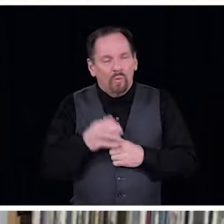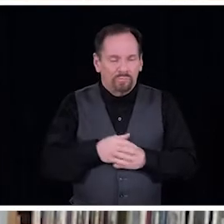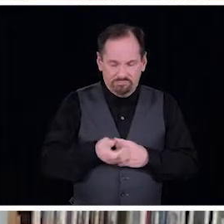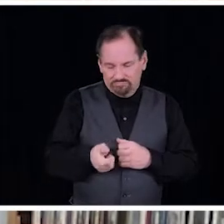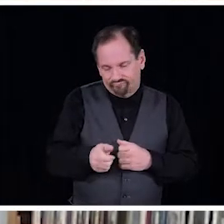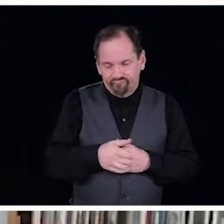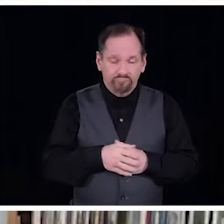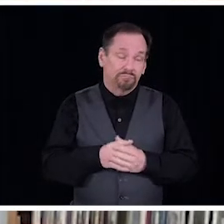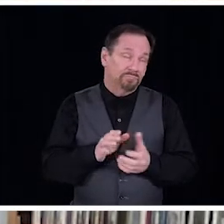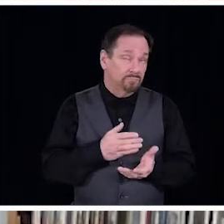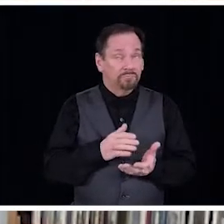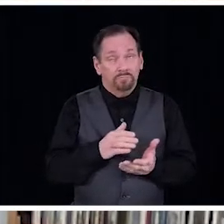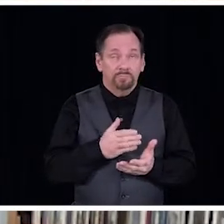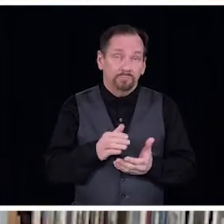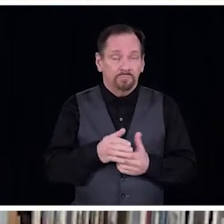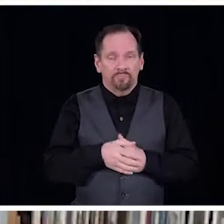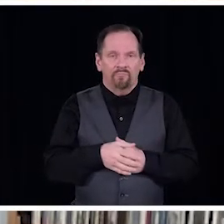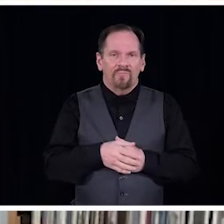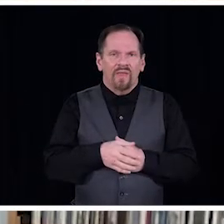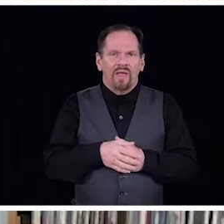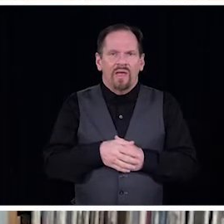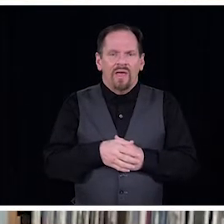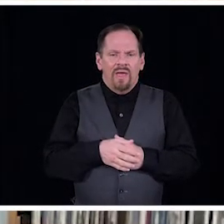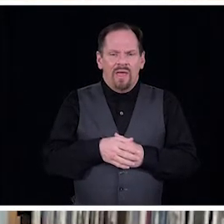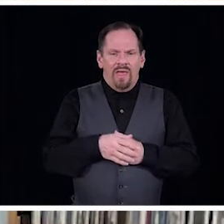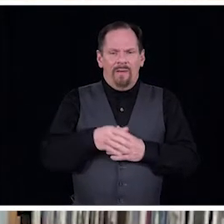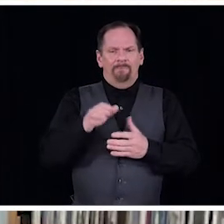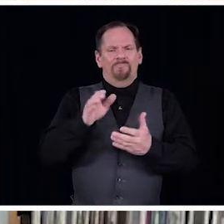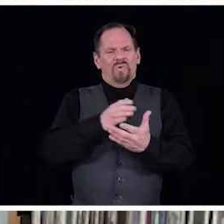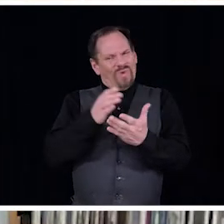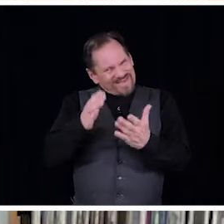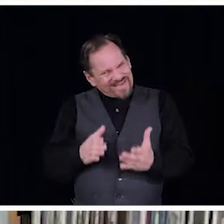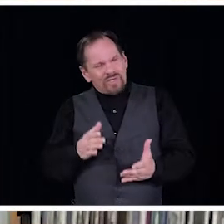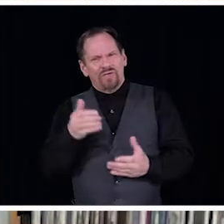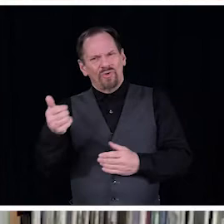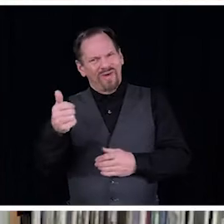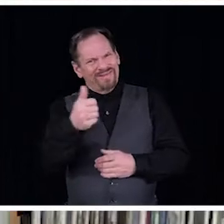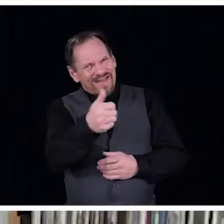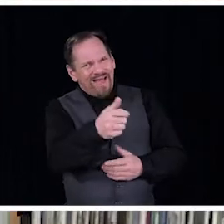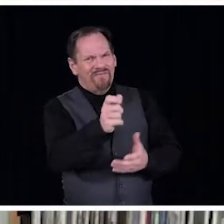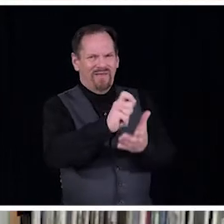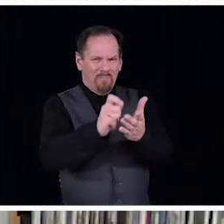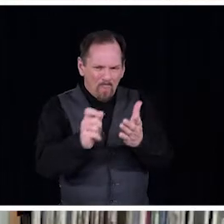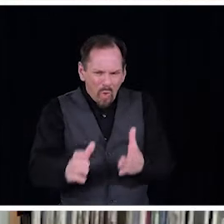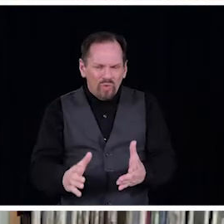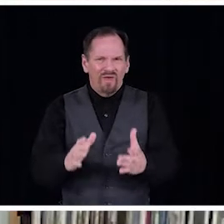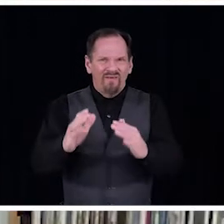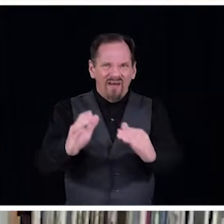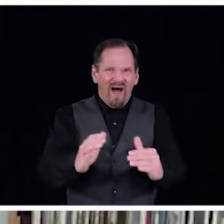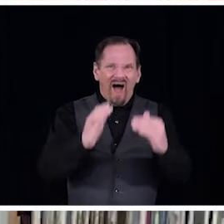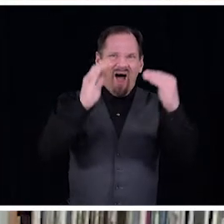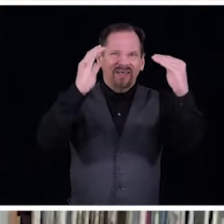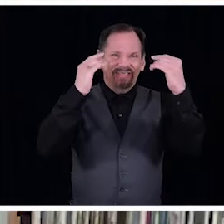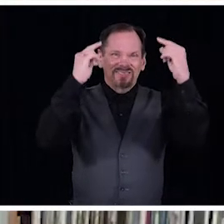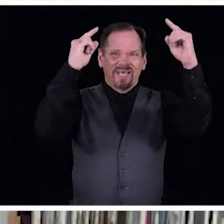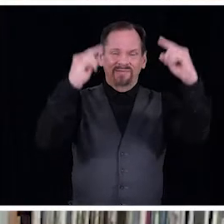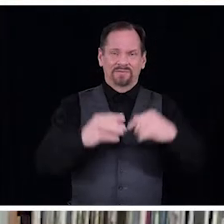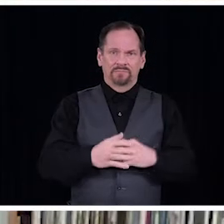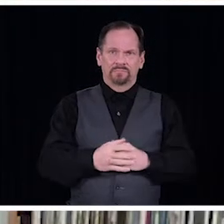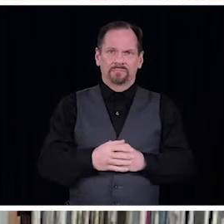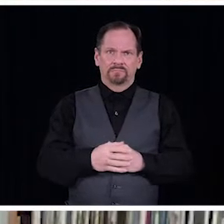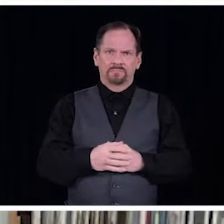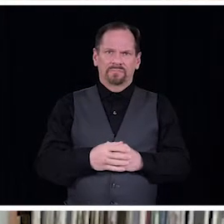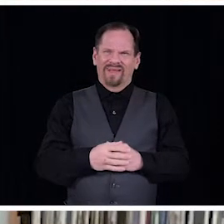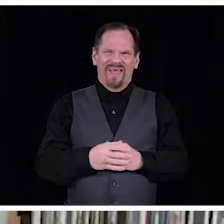volume. As musicians and composers of high accomplishment, you deserve to be in the foreground. Music can comfort, it can